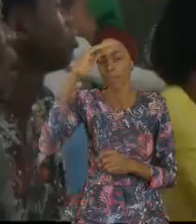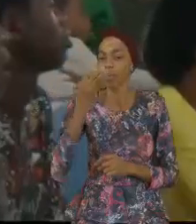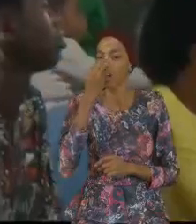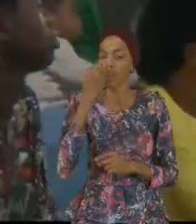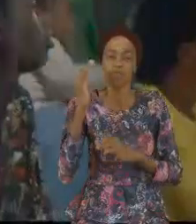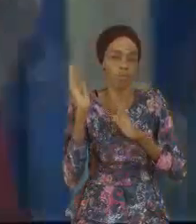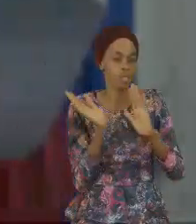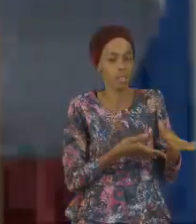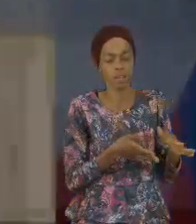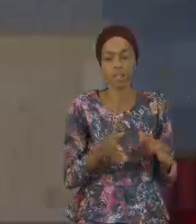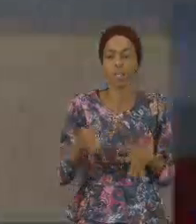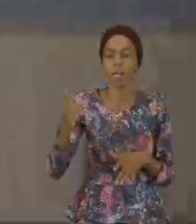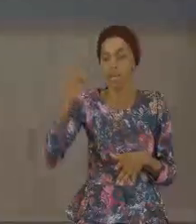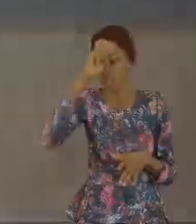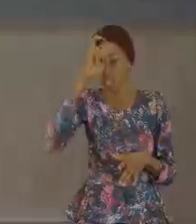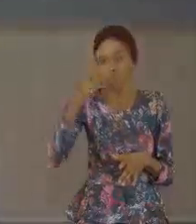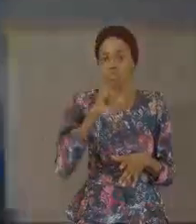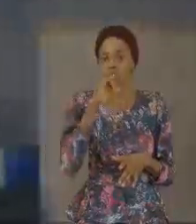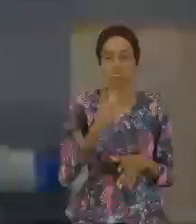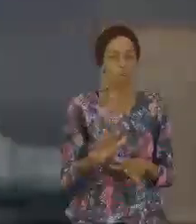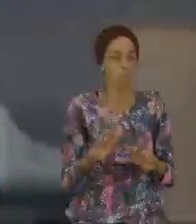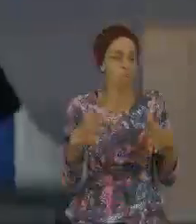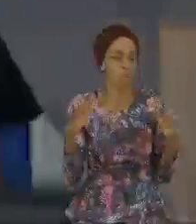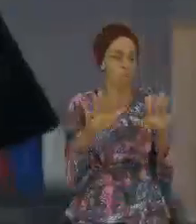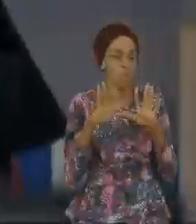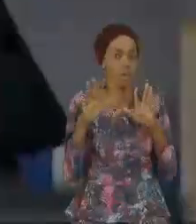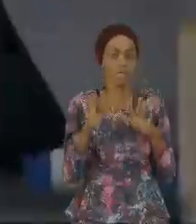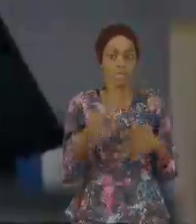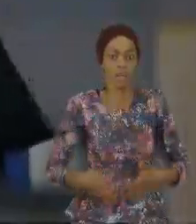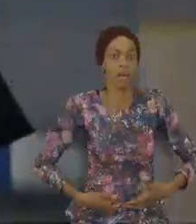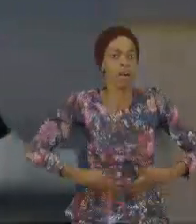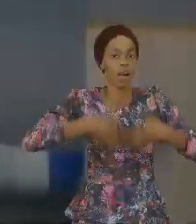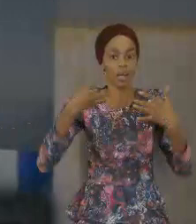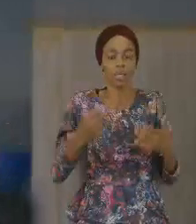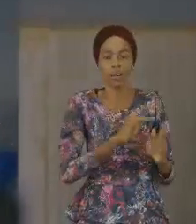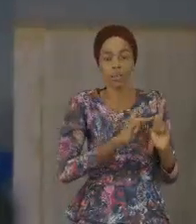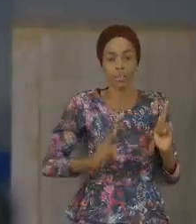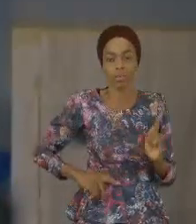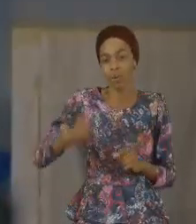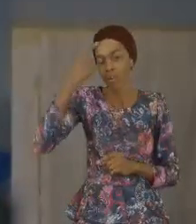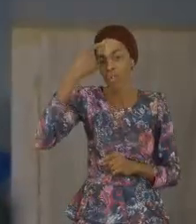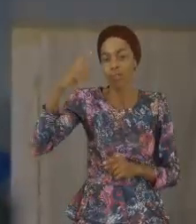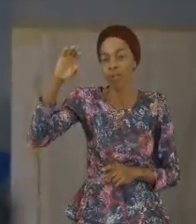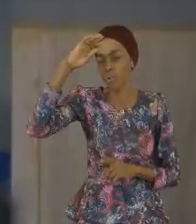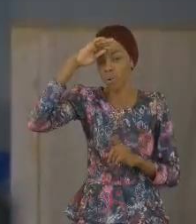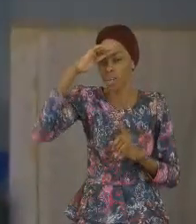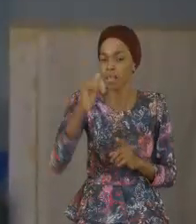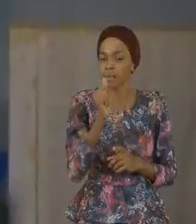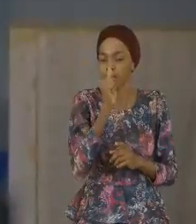fearing the wrath of the king, for he endured as